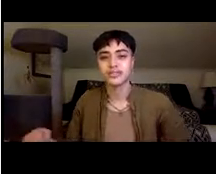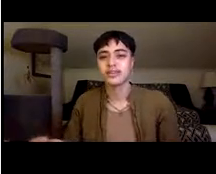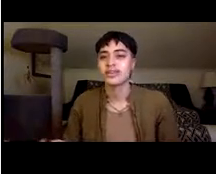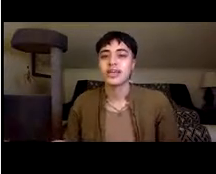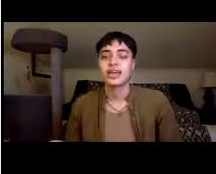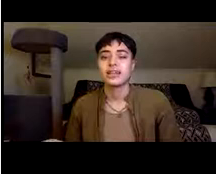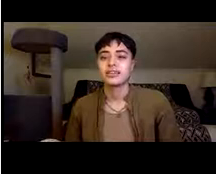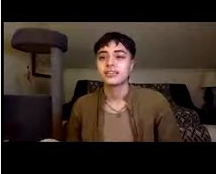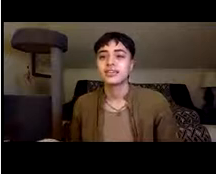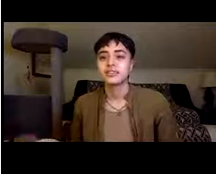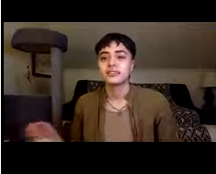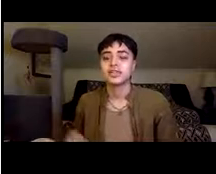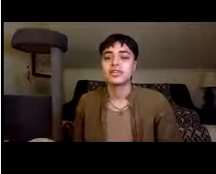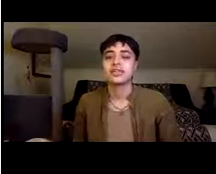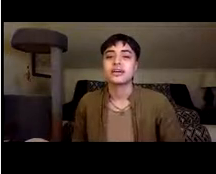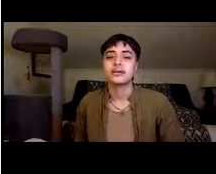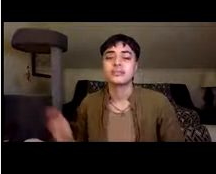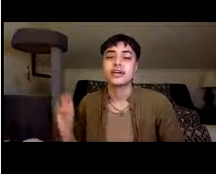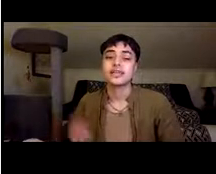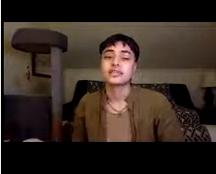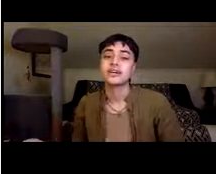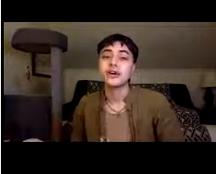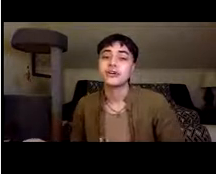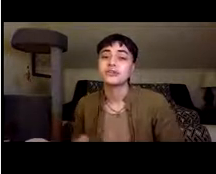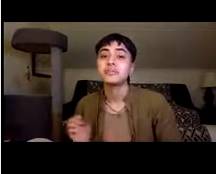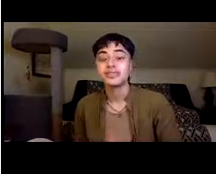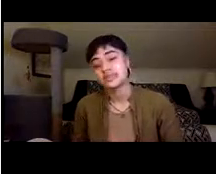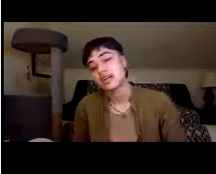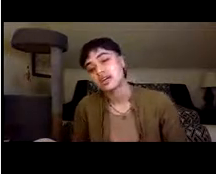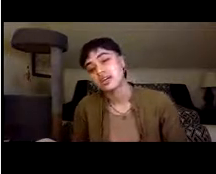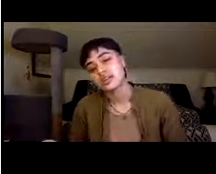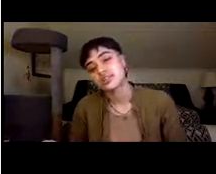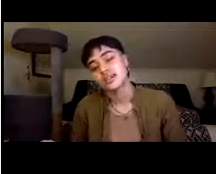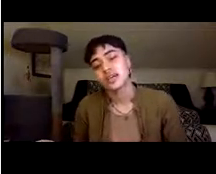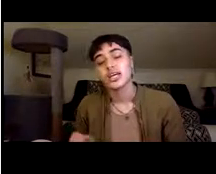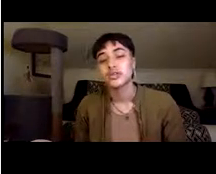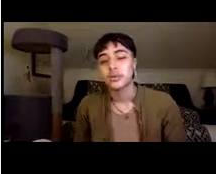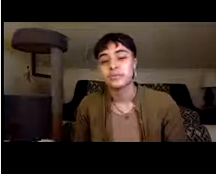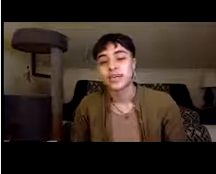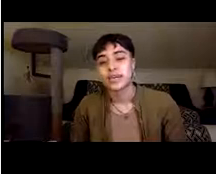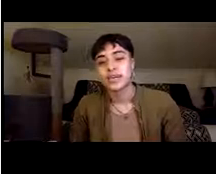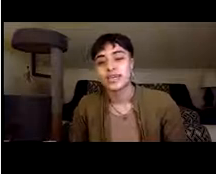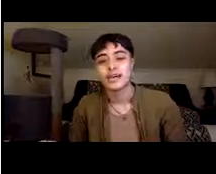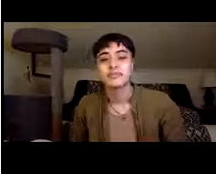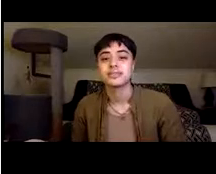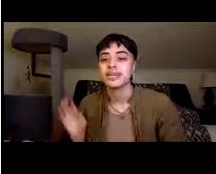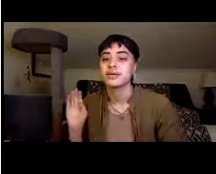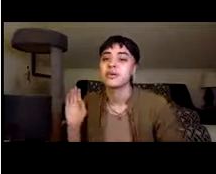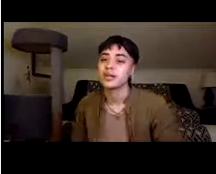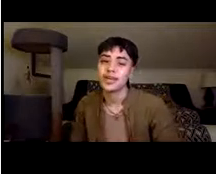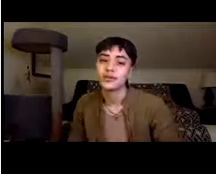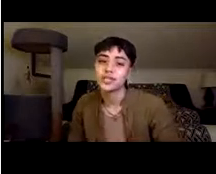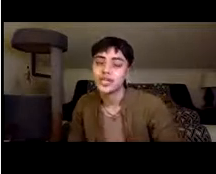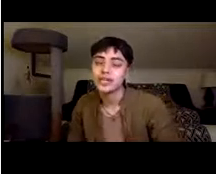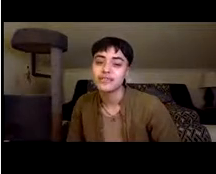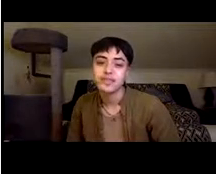business. And this included designing logos, business cards, a new website, setting up